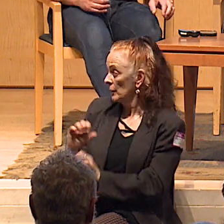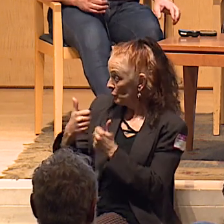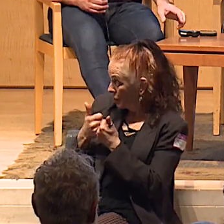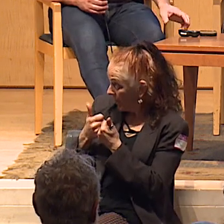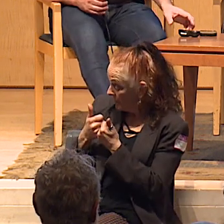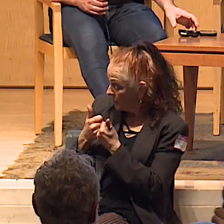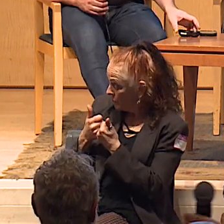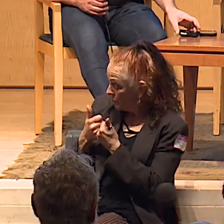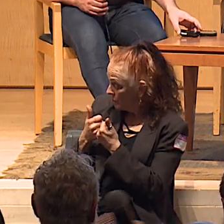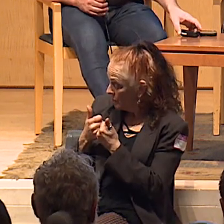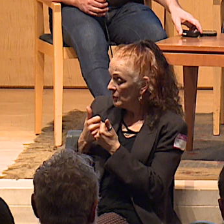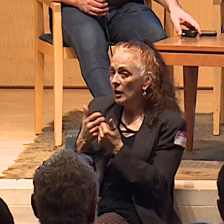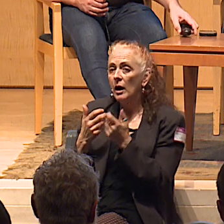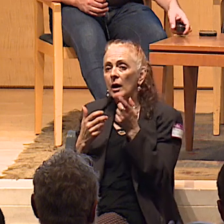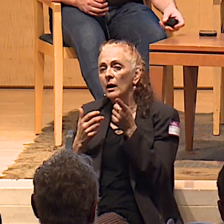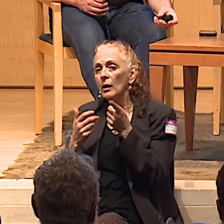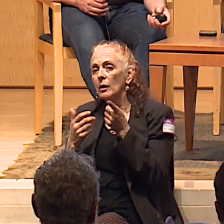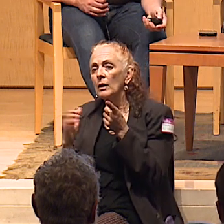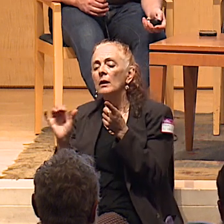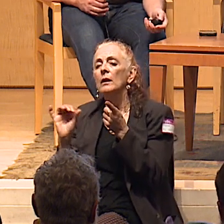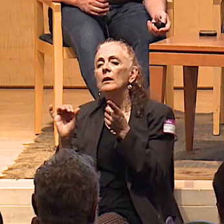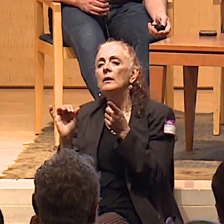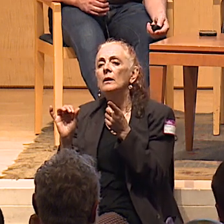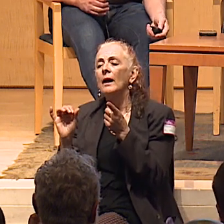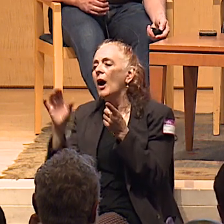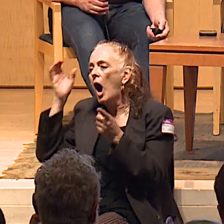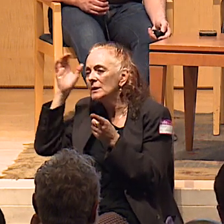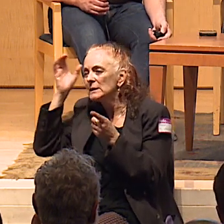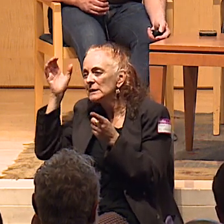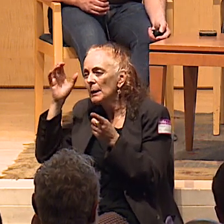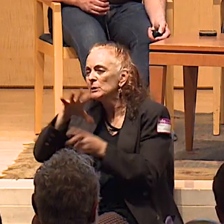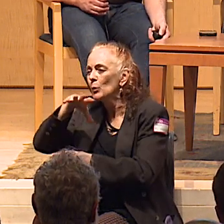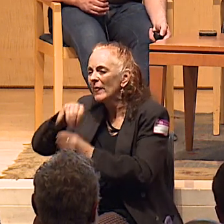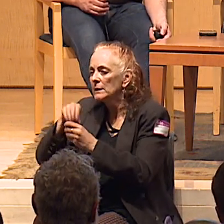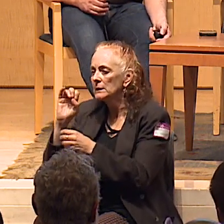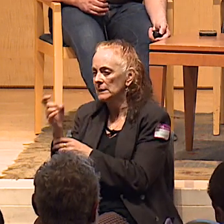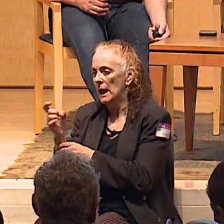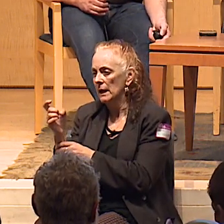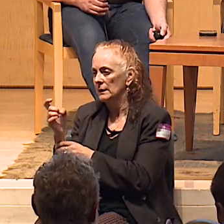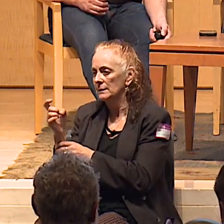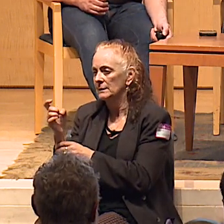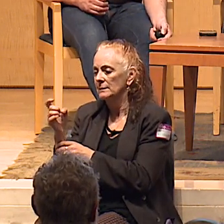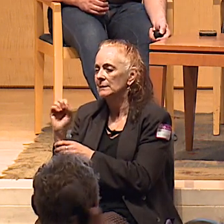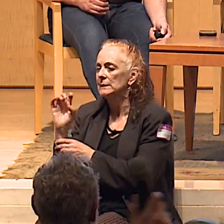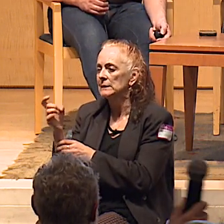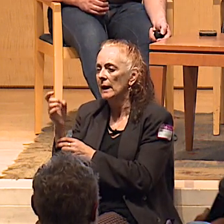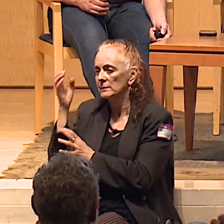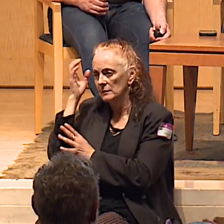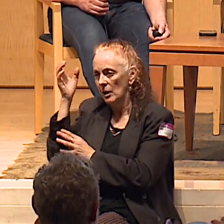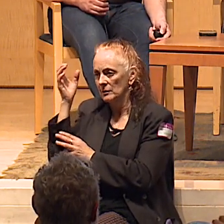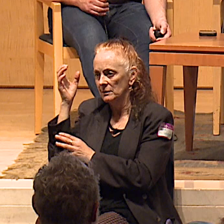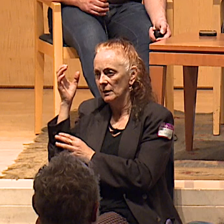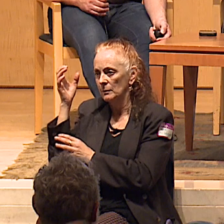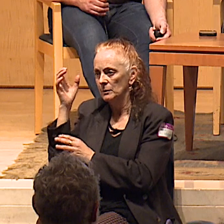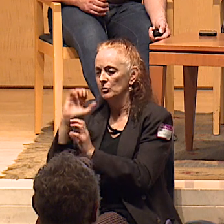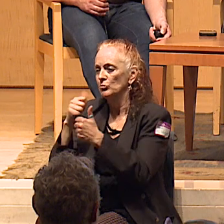challenges? Like, concepts within sex that are challenging for you folks.